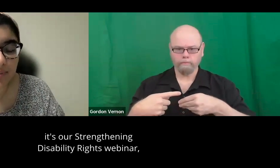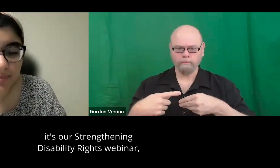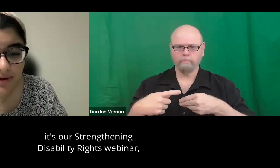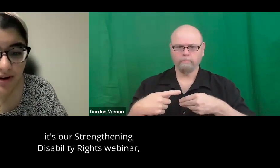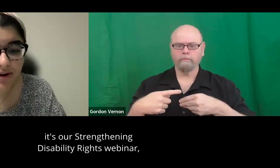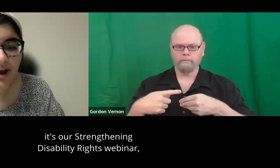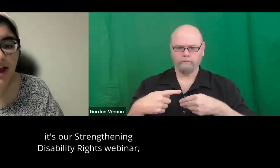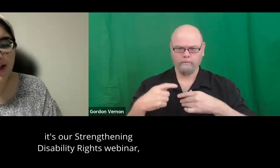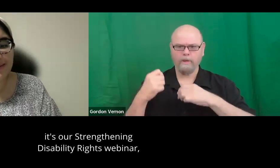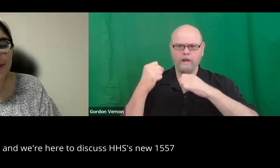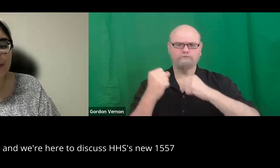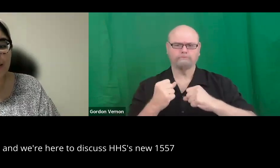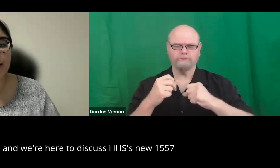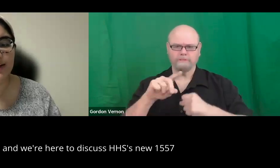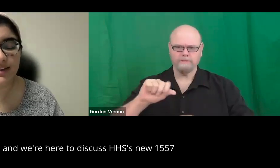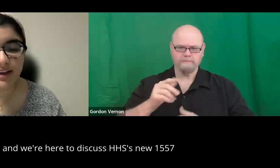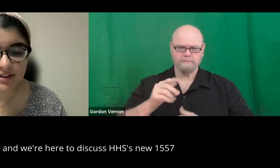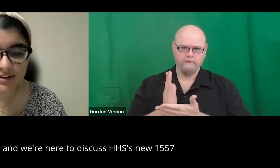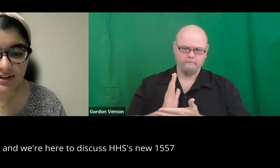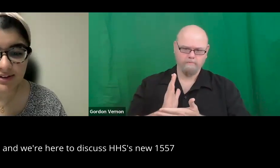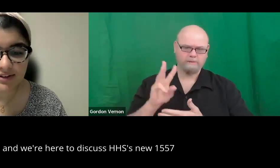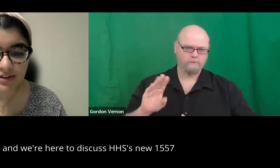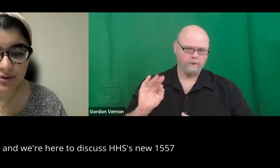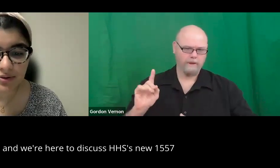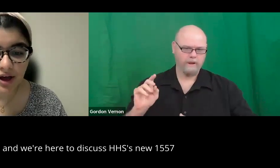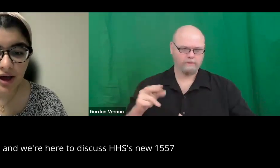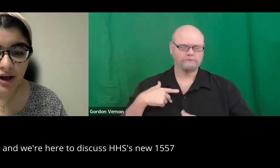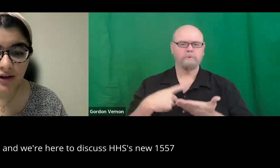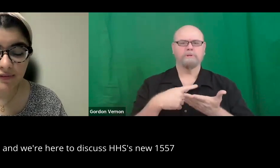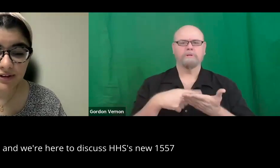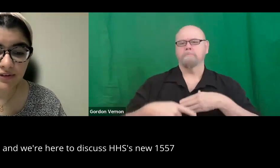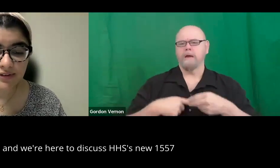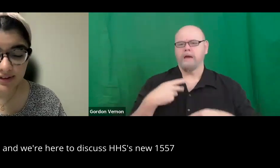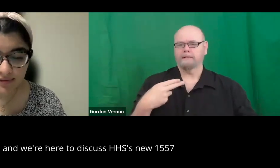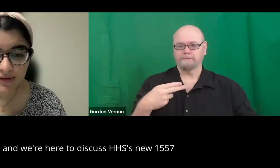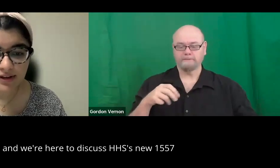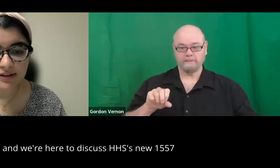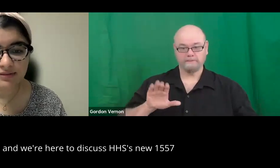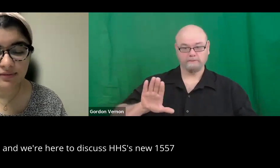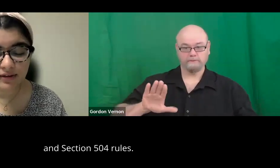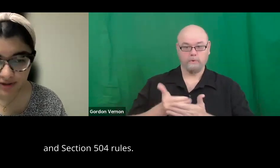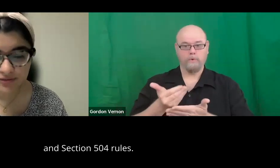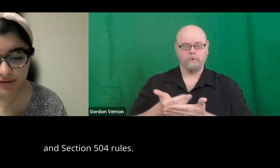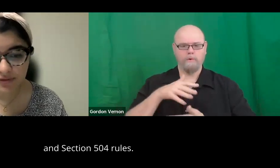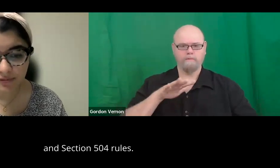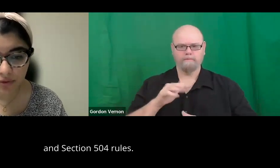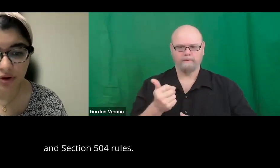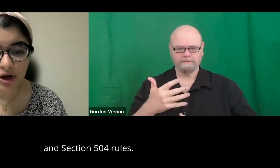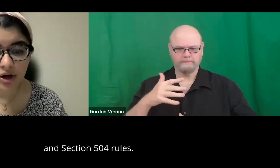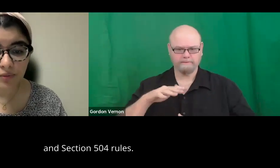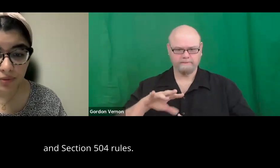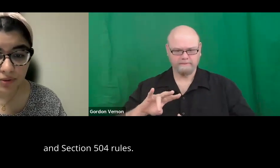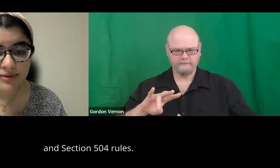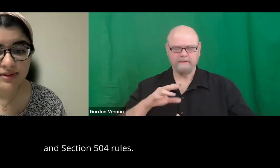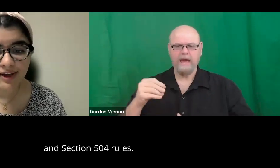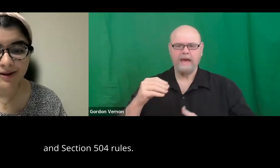Disability Rights webinar, and we're here to discuss HHS's new 1557 and Section